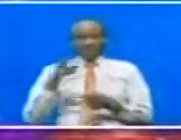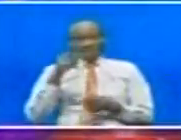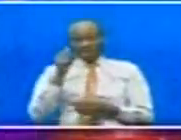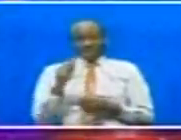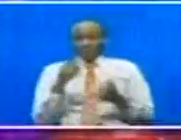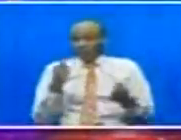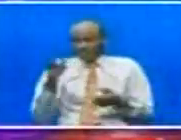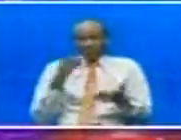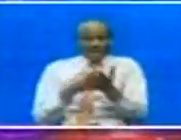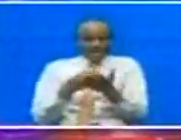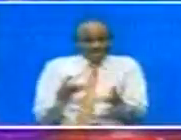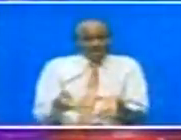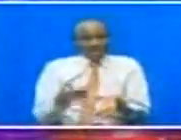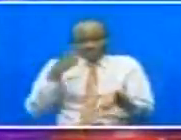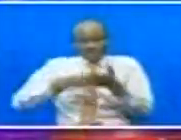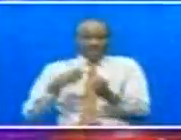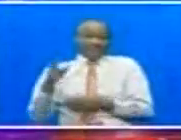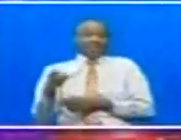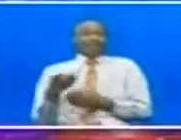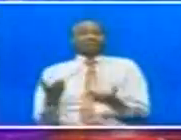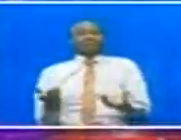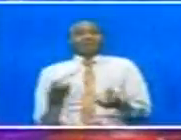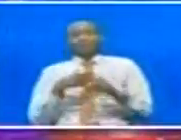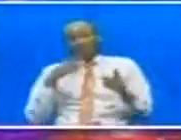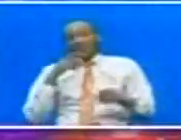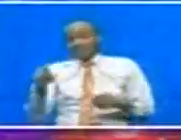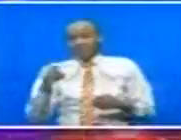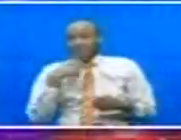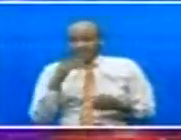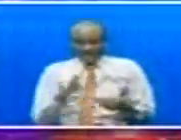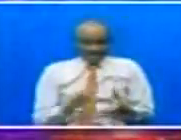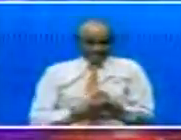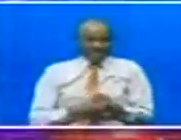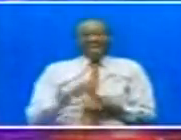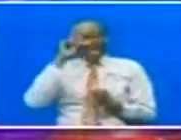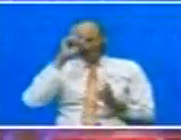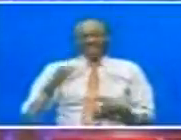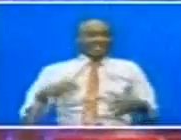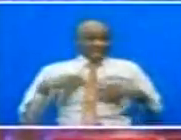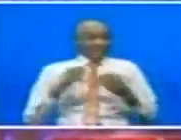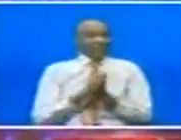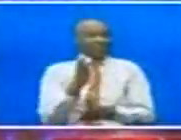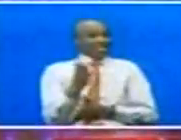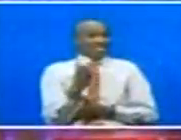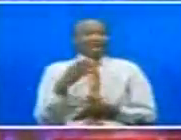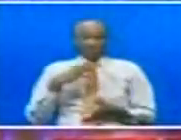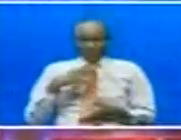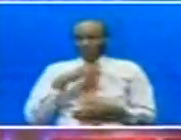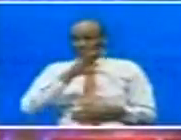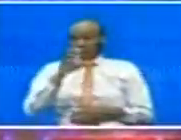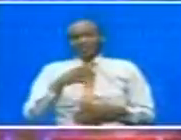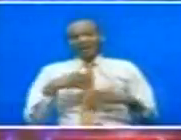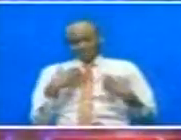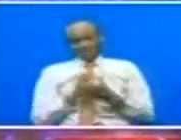come from, but increasing it to 45%, which of course the governors are very happy about, and of course county people would be very happy about. And